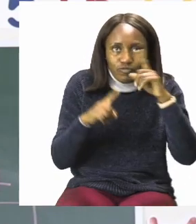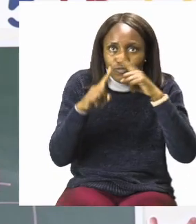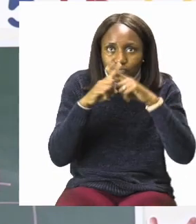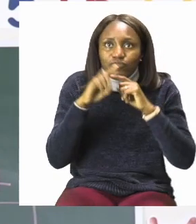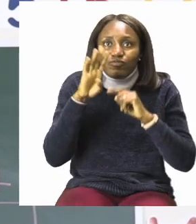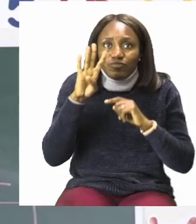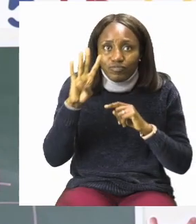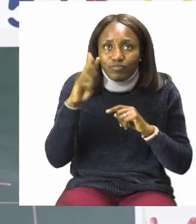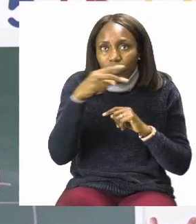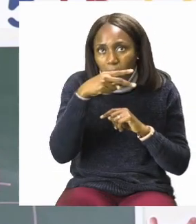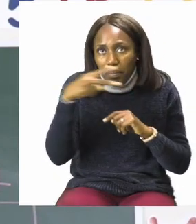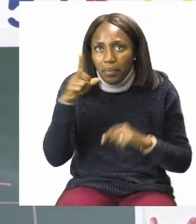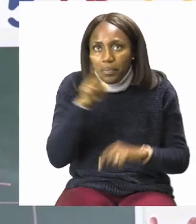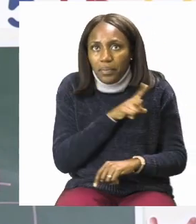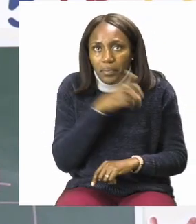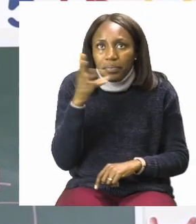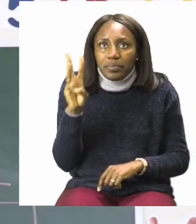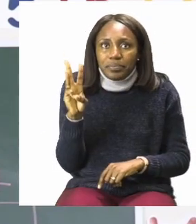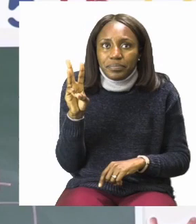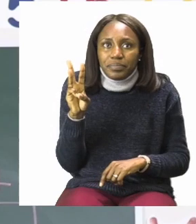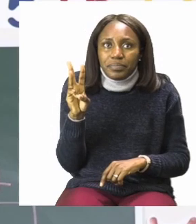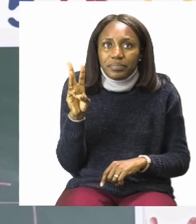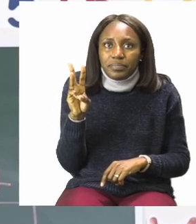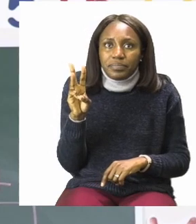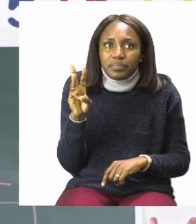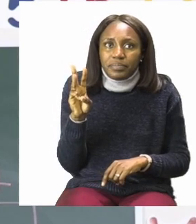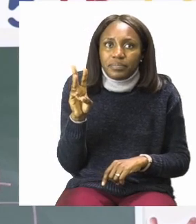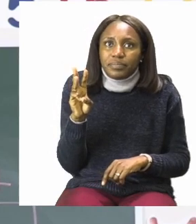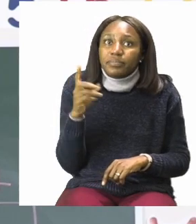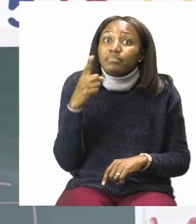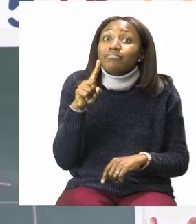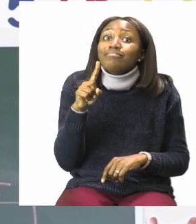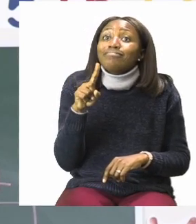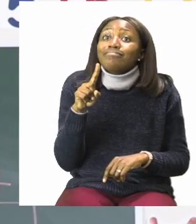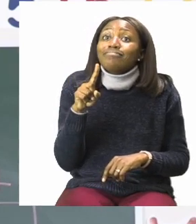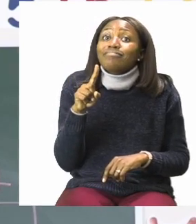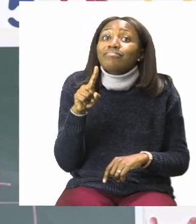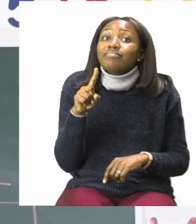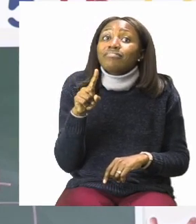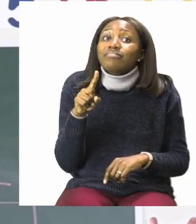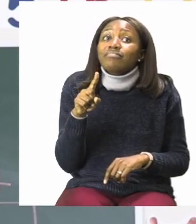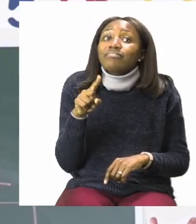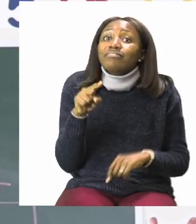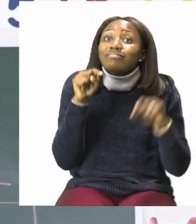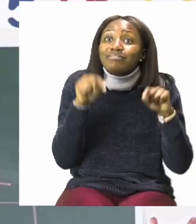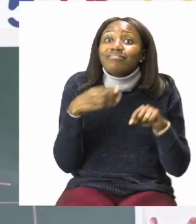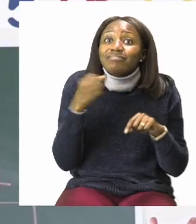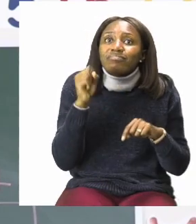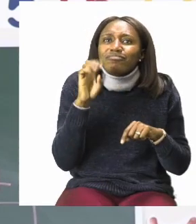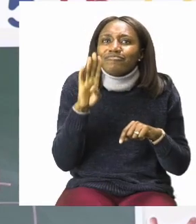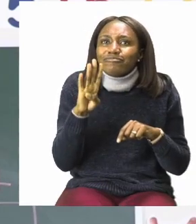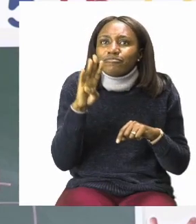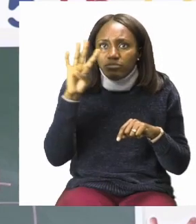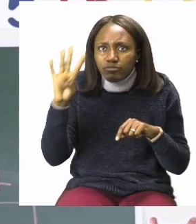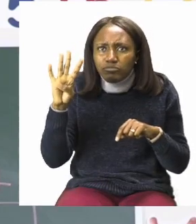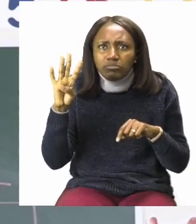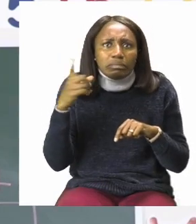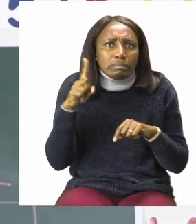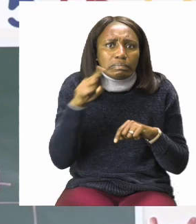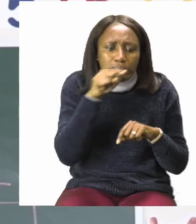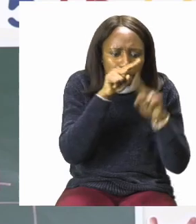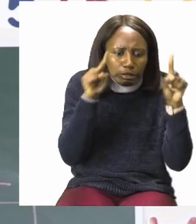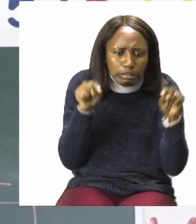equals 16. But what if I only have the 4 and the other 4? Well,